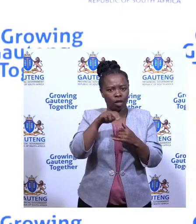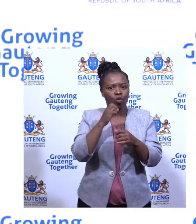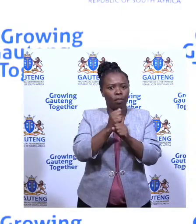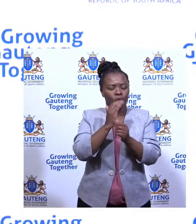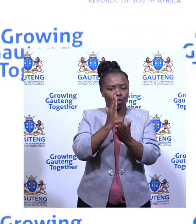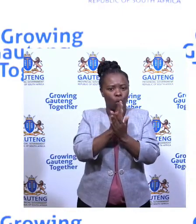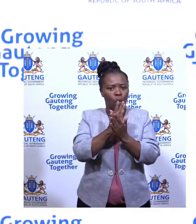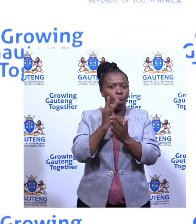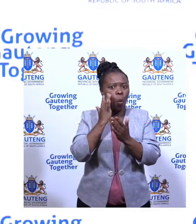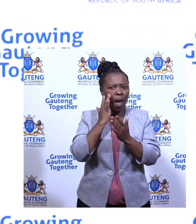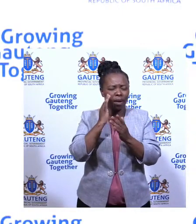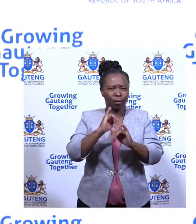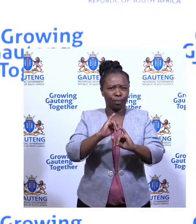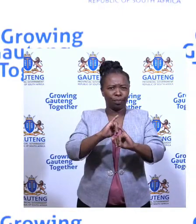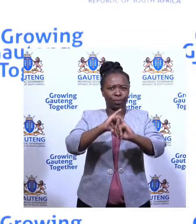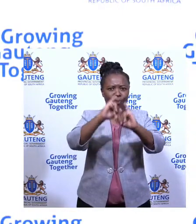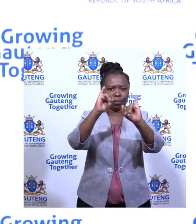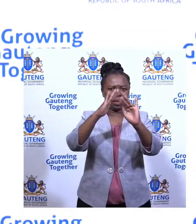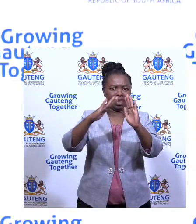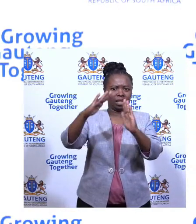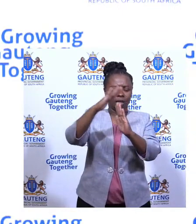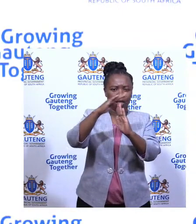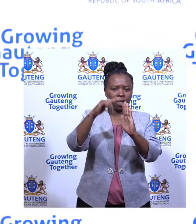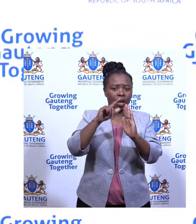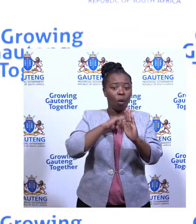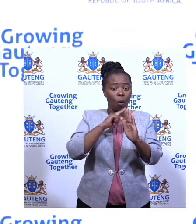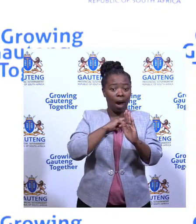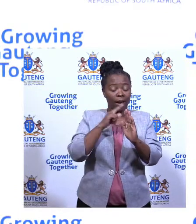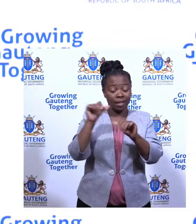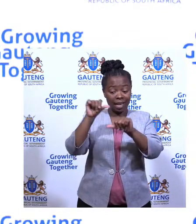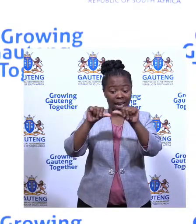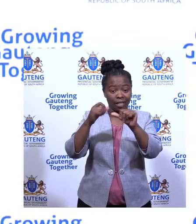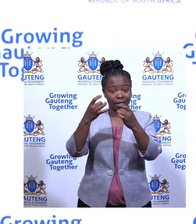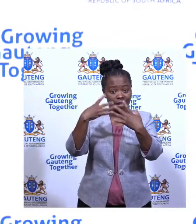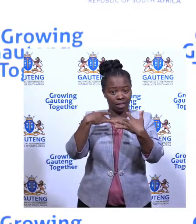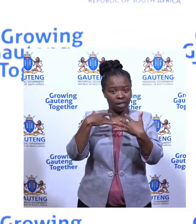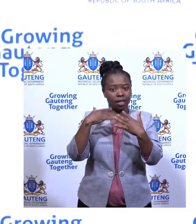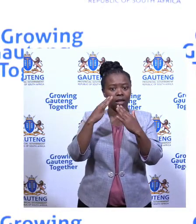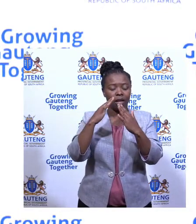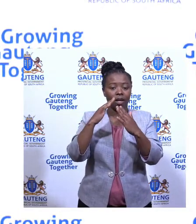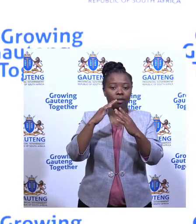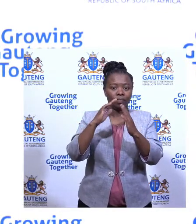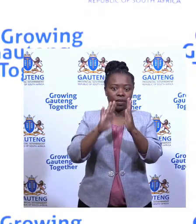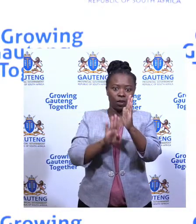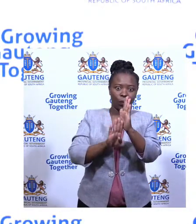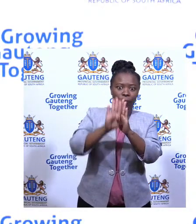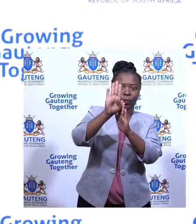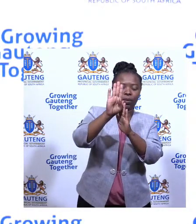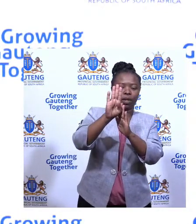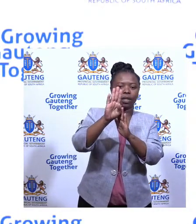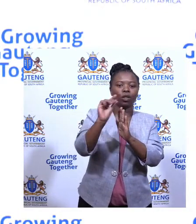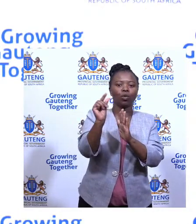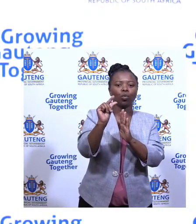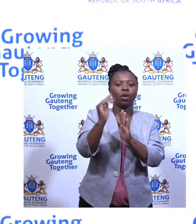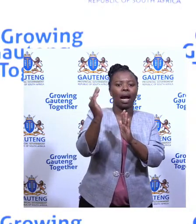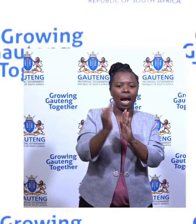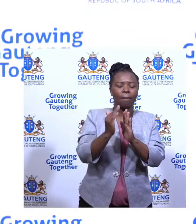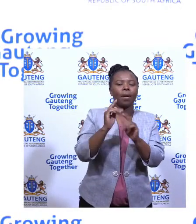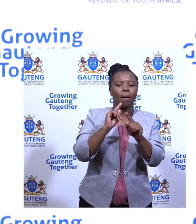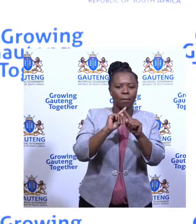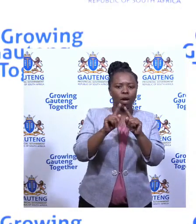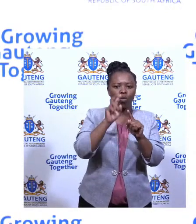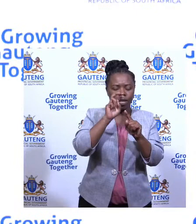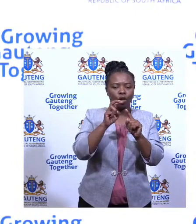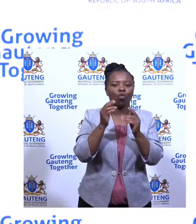the surge comes, because the modeling is telling us another surge is going to come. So it's about that as well. And so I just want to highlight,